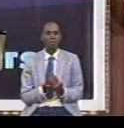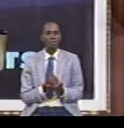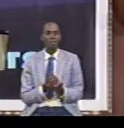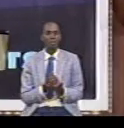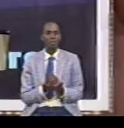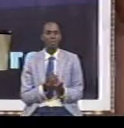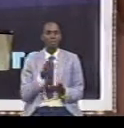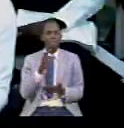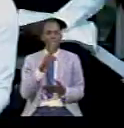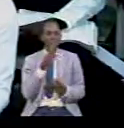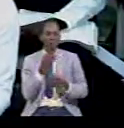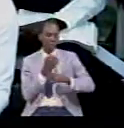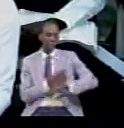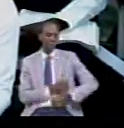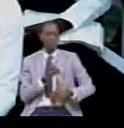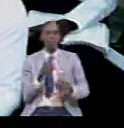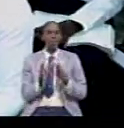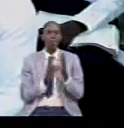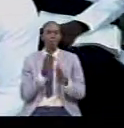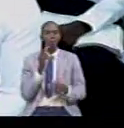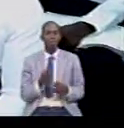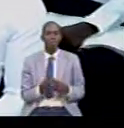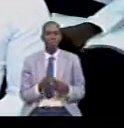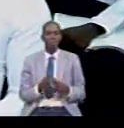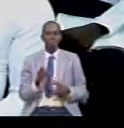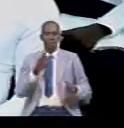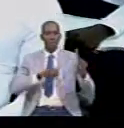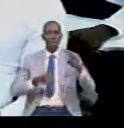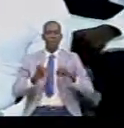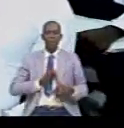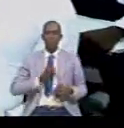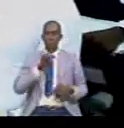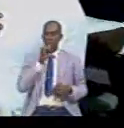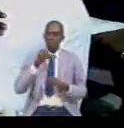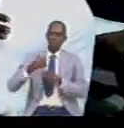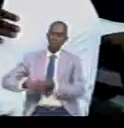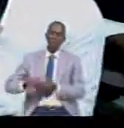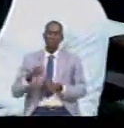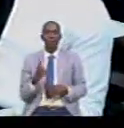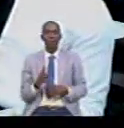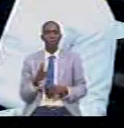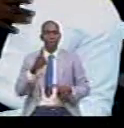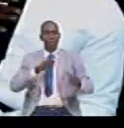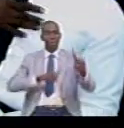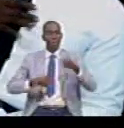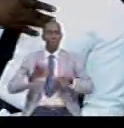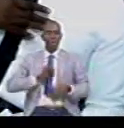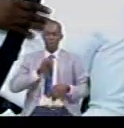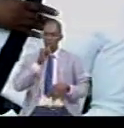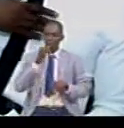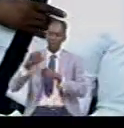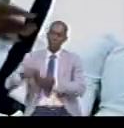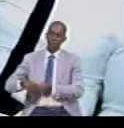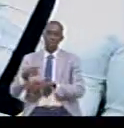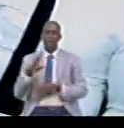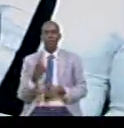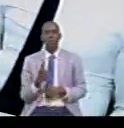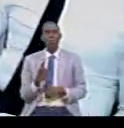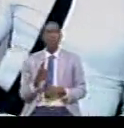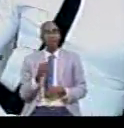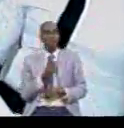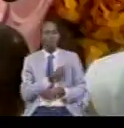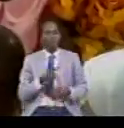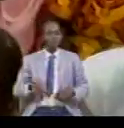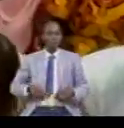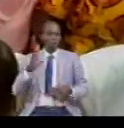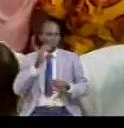forevermore. You are protected. I'm protected. I said I'm protected. And the Lord will